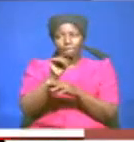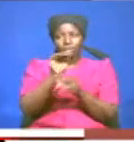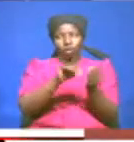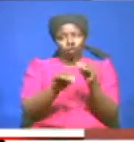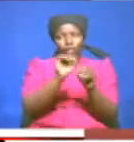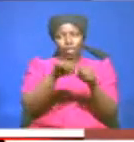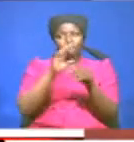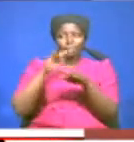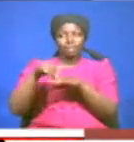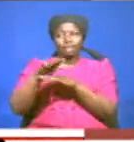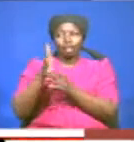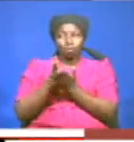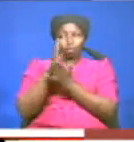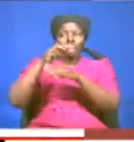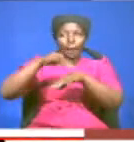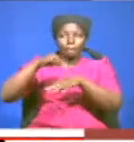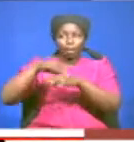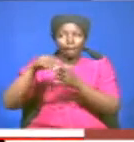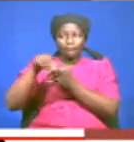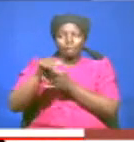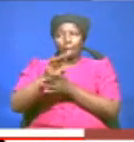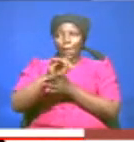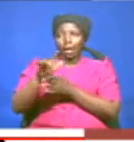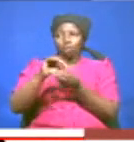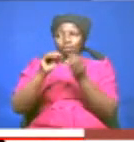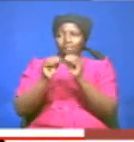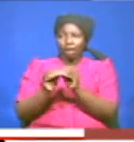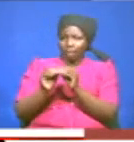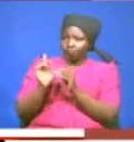number. If you note this down, that's